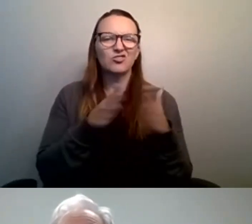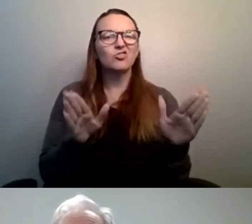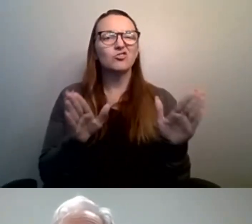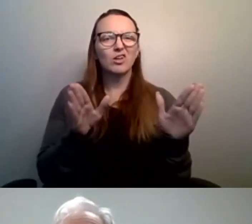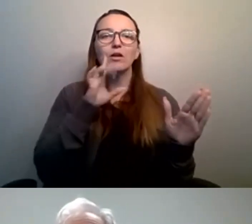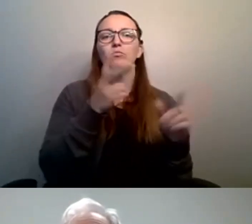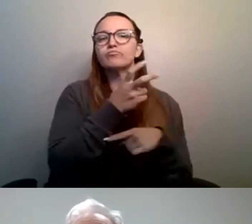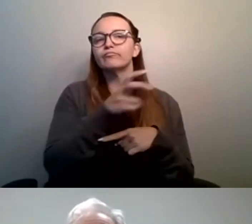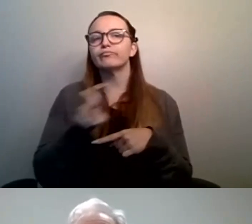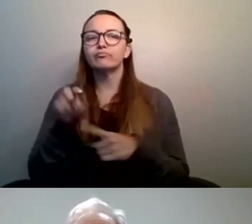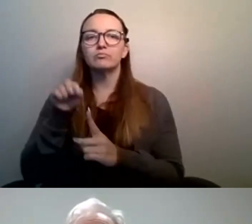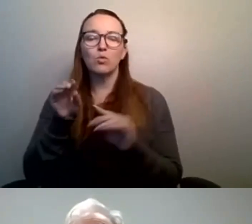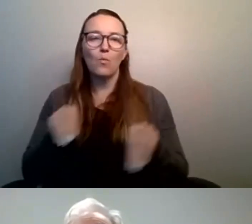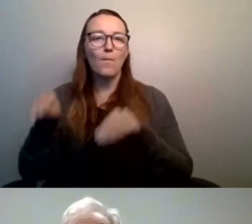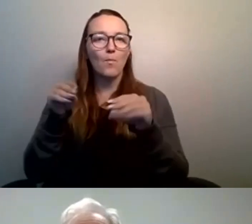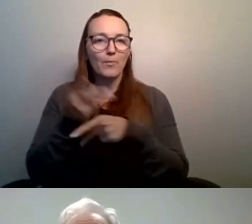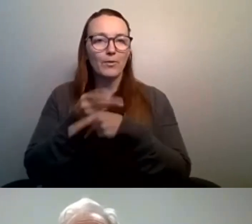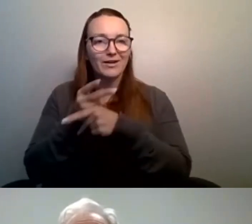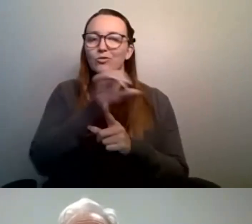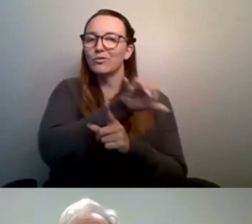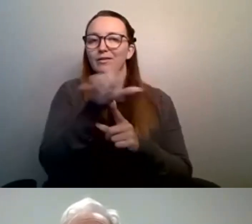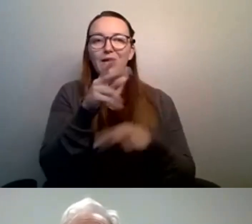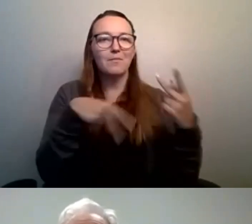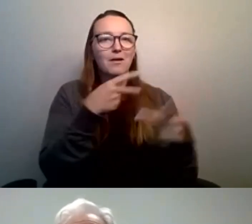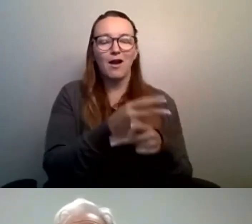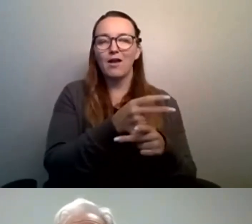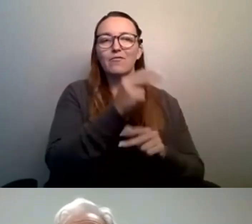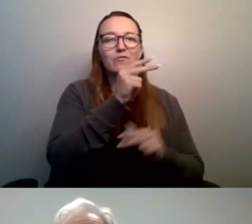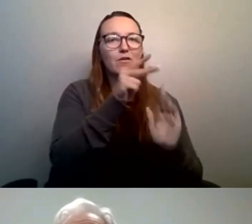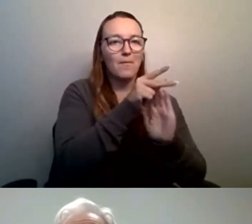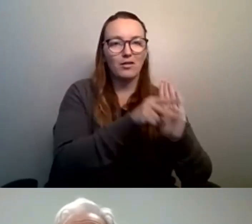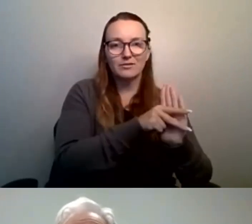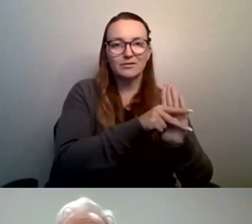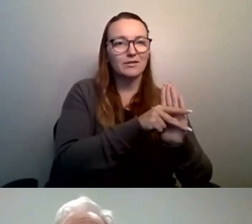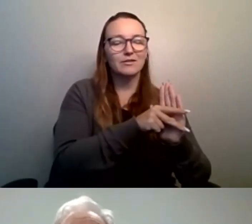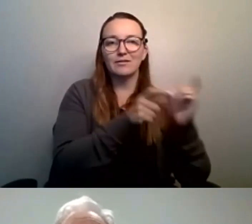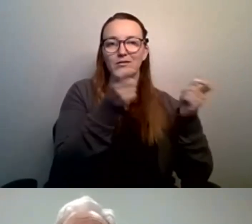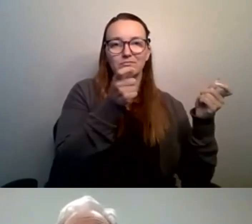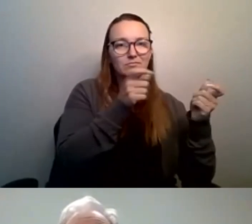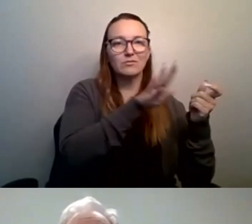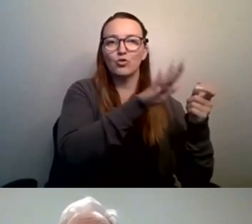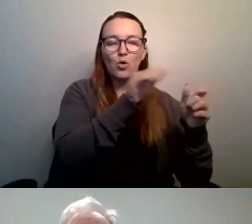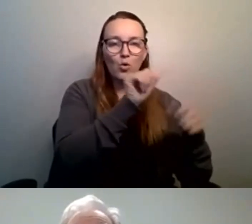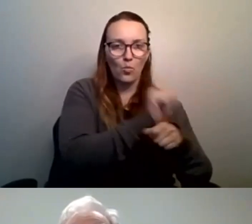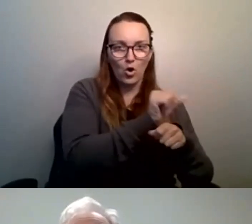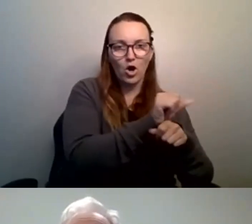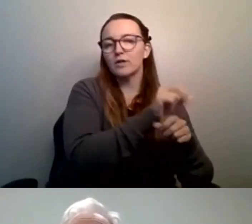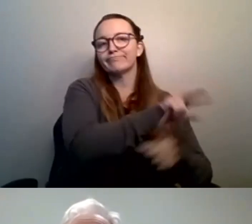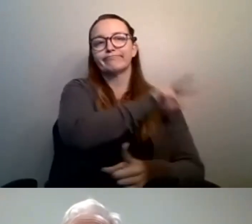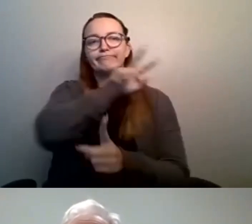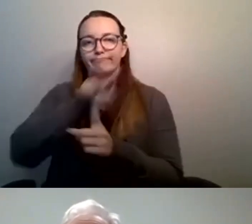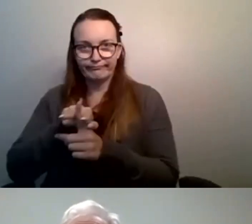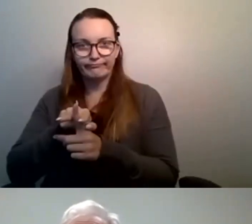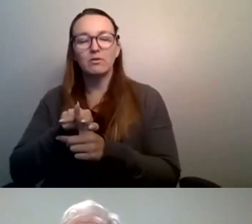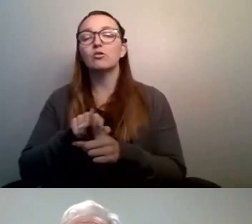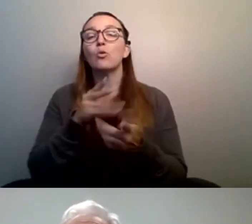care. So the same kind of policies that kind of govern your work are the same ones there. The things that'll be